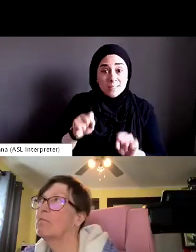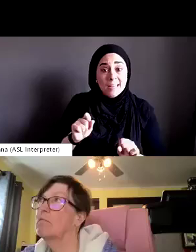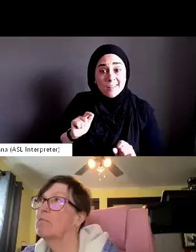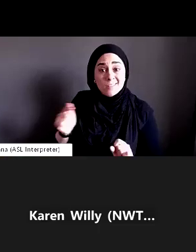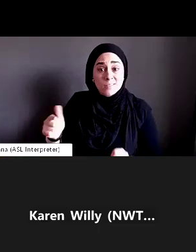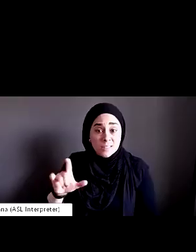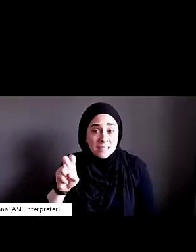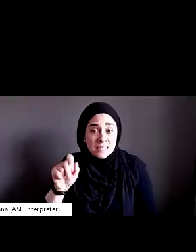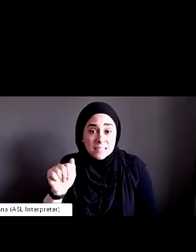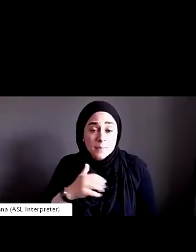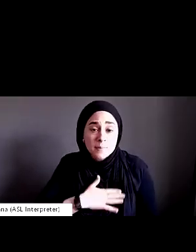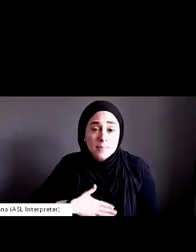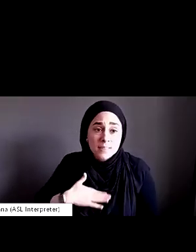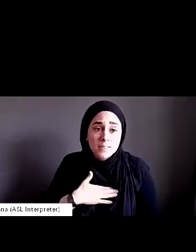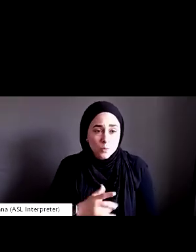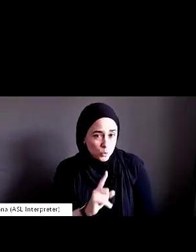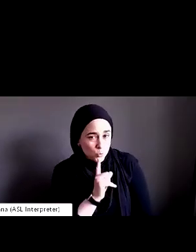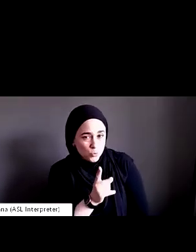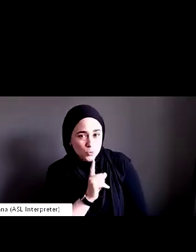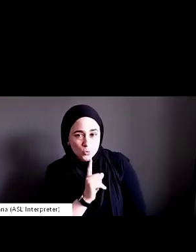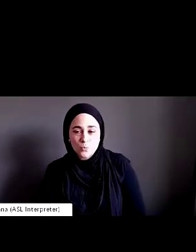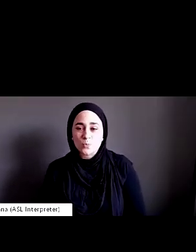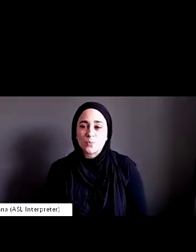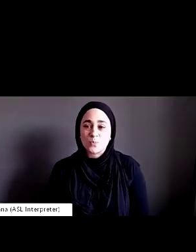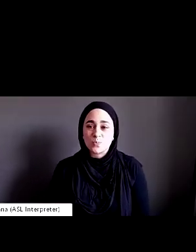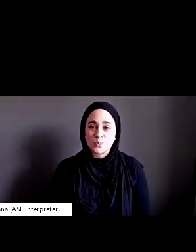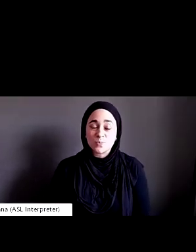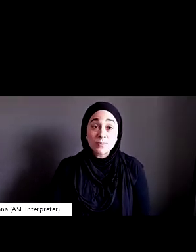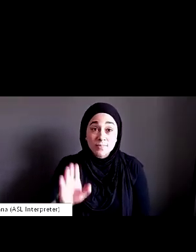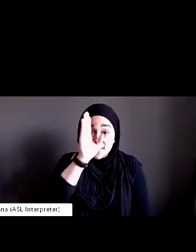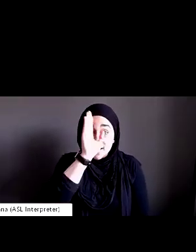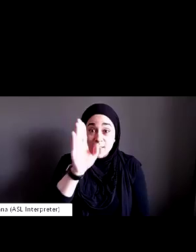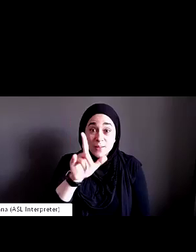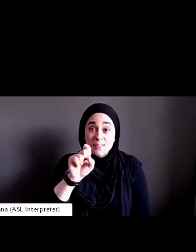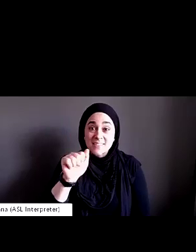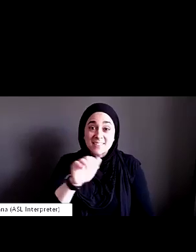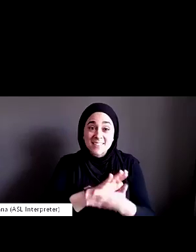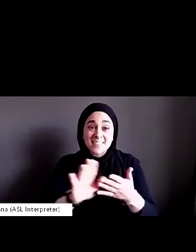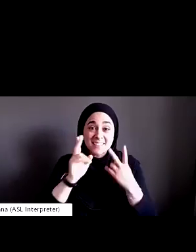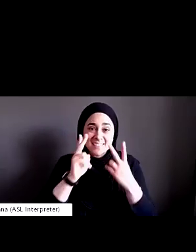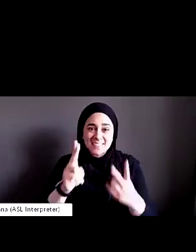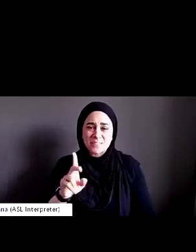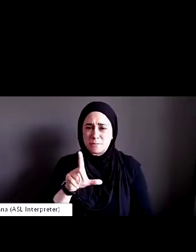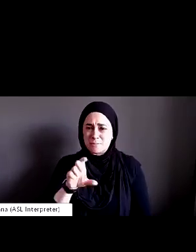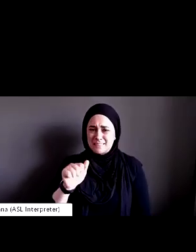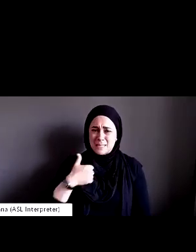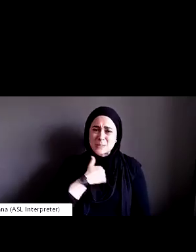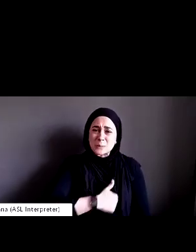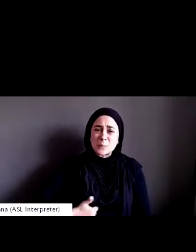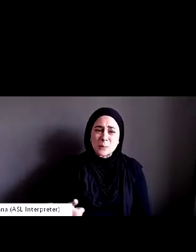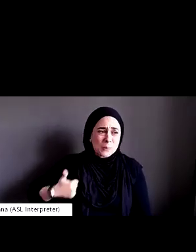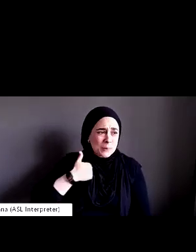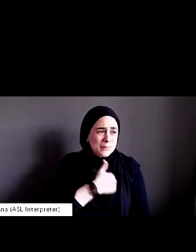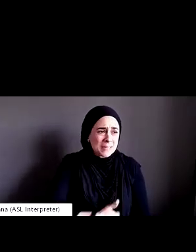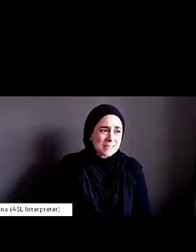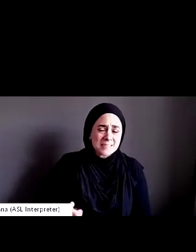Sure. Thank you. Hi, Lisa. Good to see you. Hi, I'm so sorry. It's So okay.